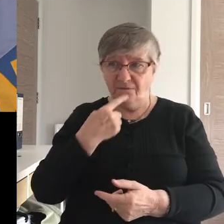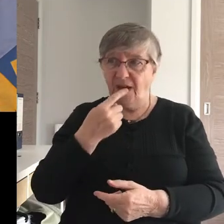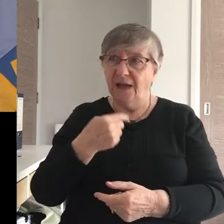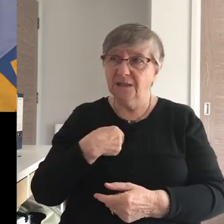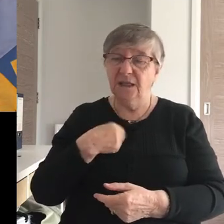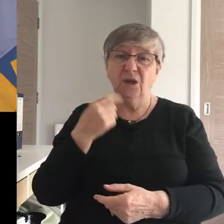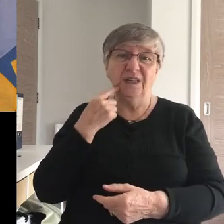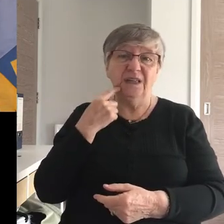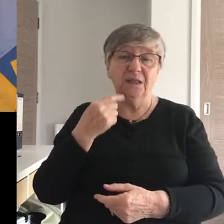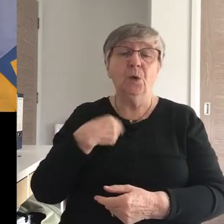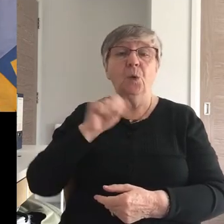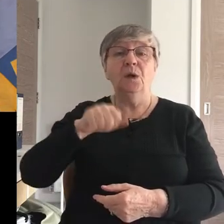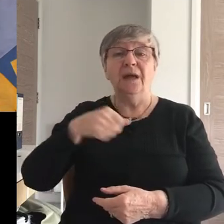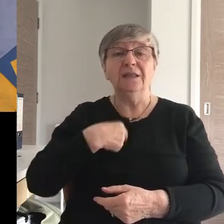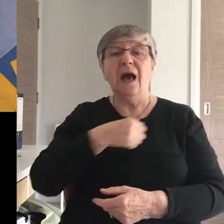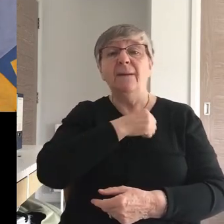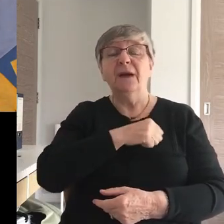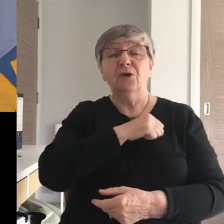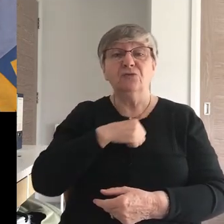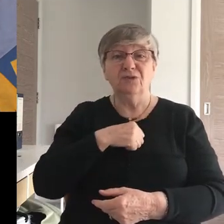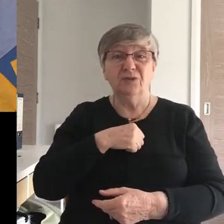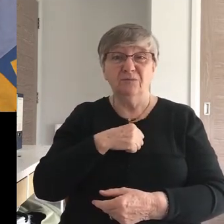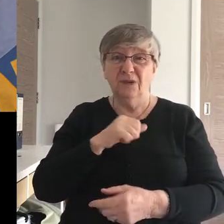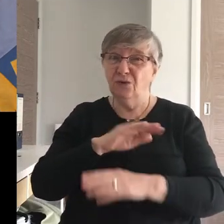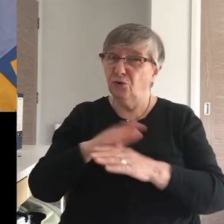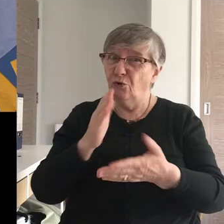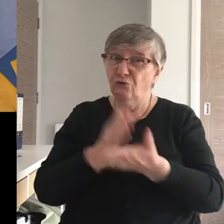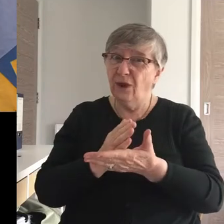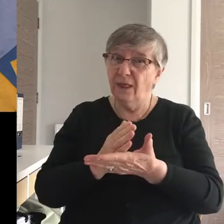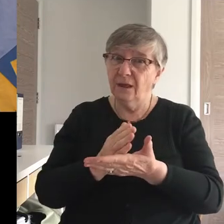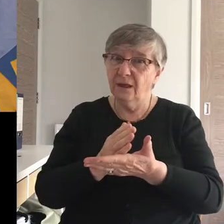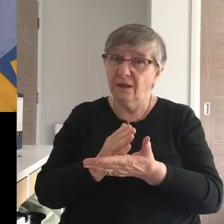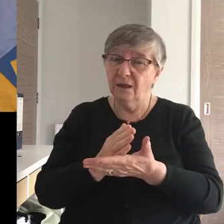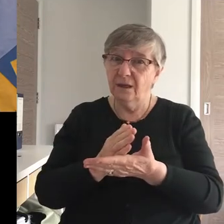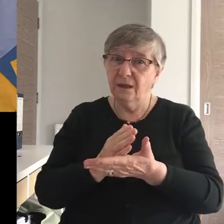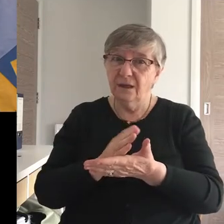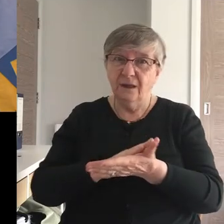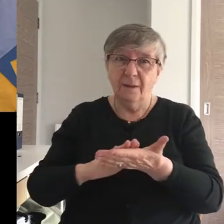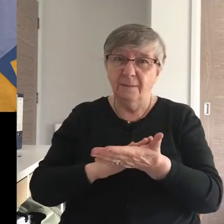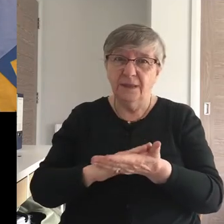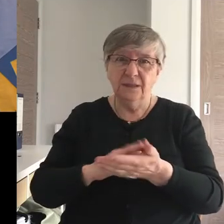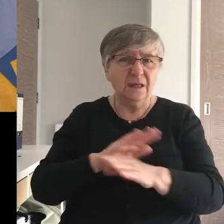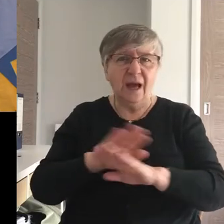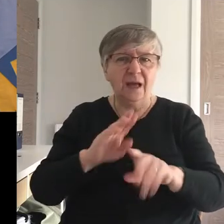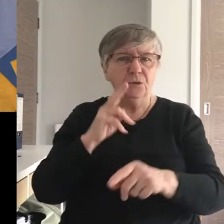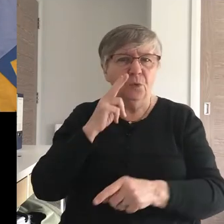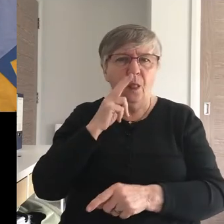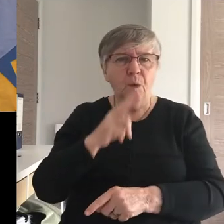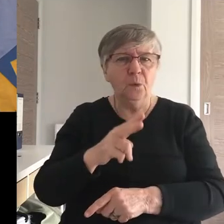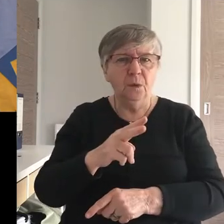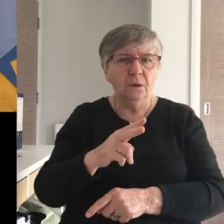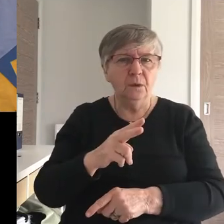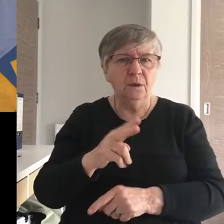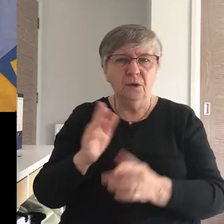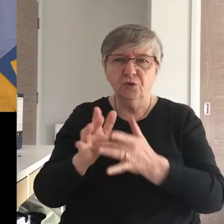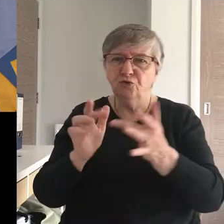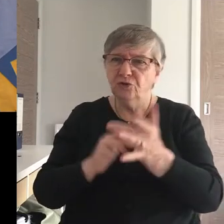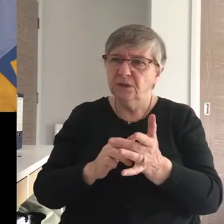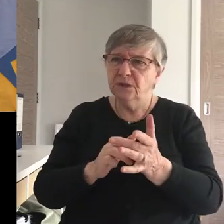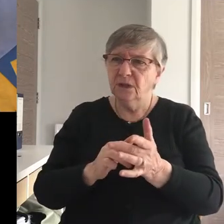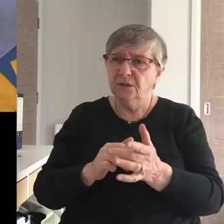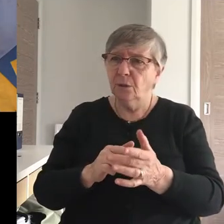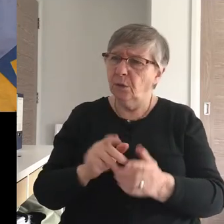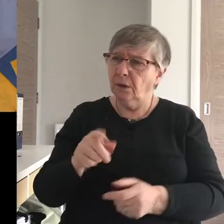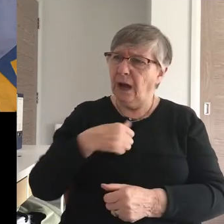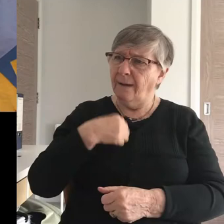Christian, when I'm not a Christian, it means that I'm not likely to take a proper look at Jesus and his message. I don't